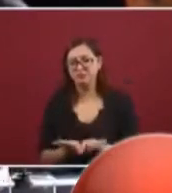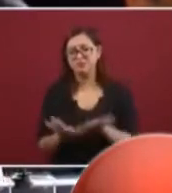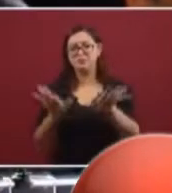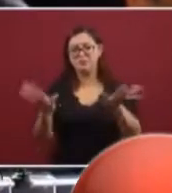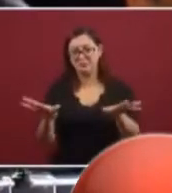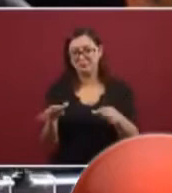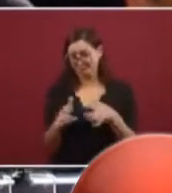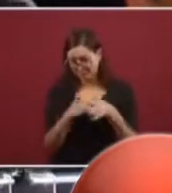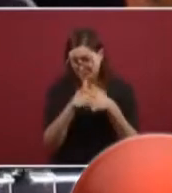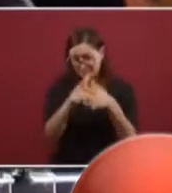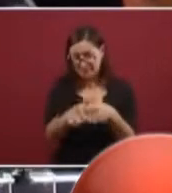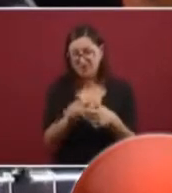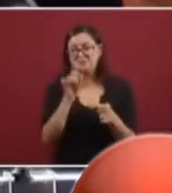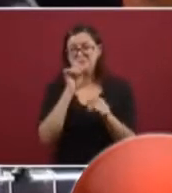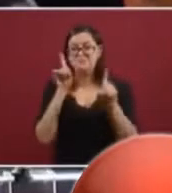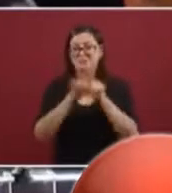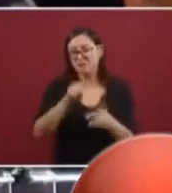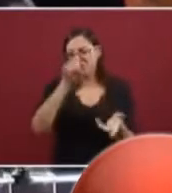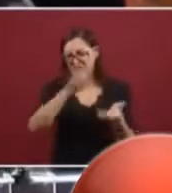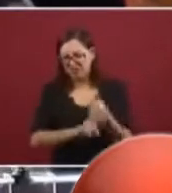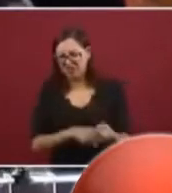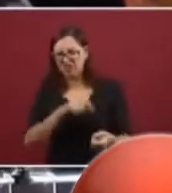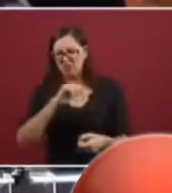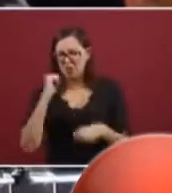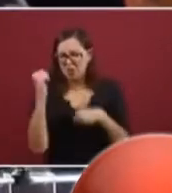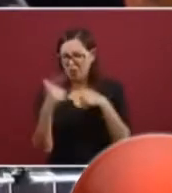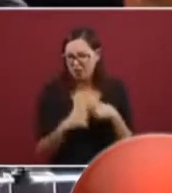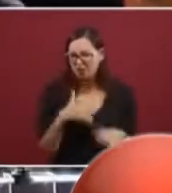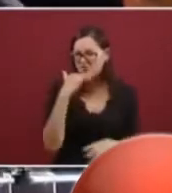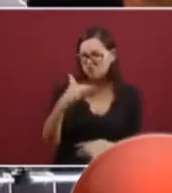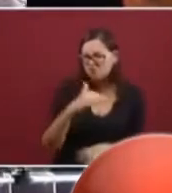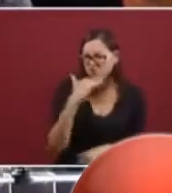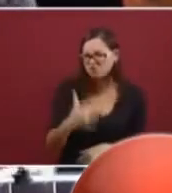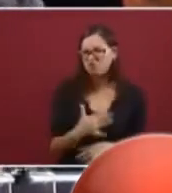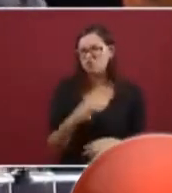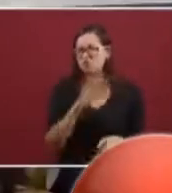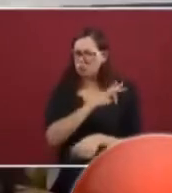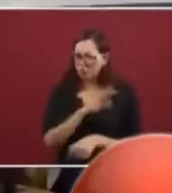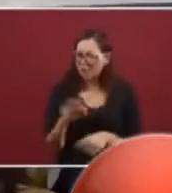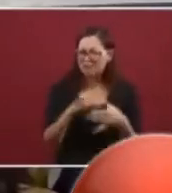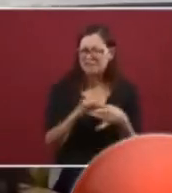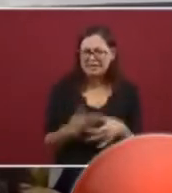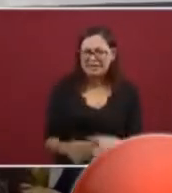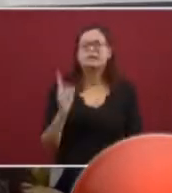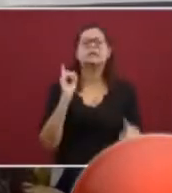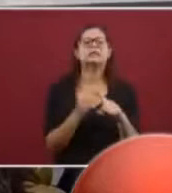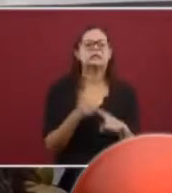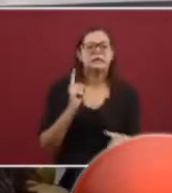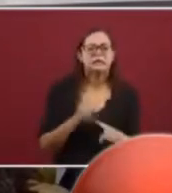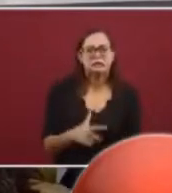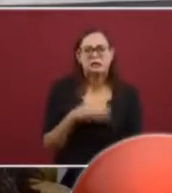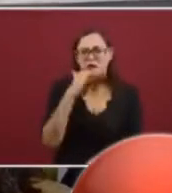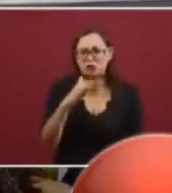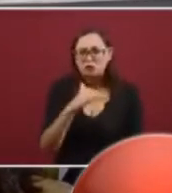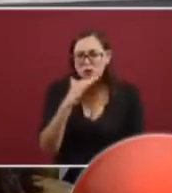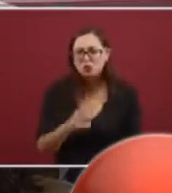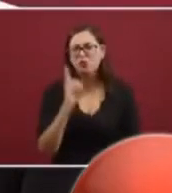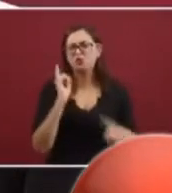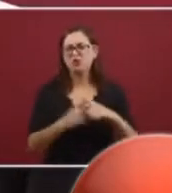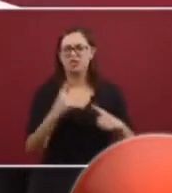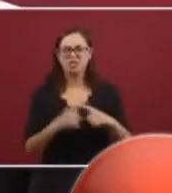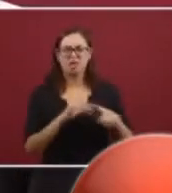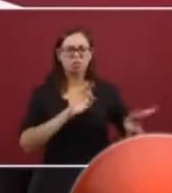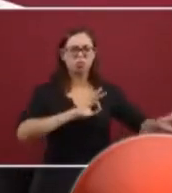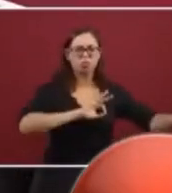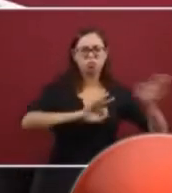continuing? And yesterday you said there was some kind of black hand involved or dark power. ¿Usted